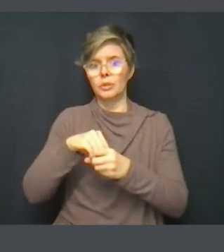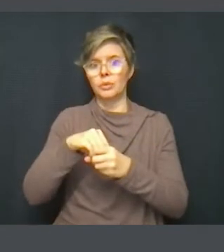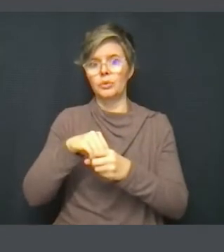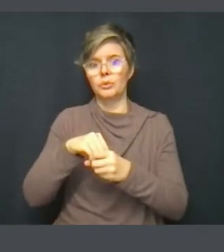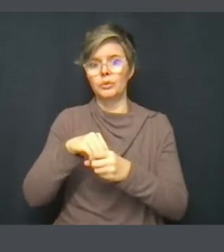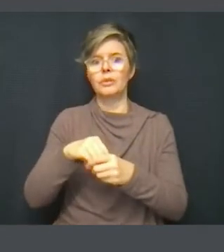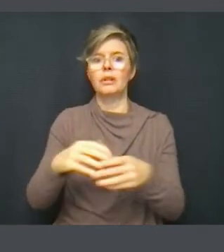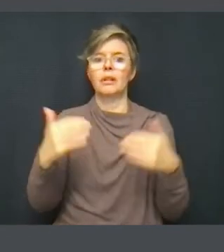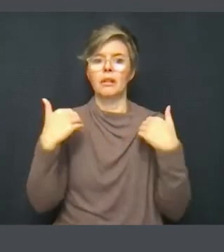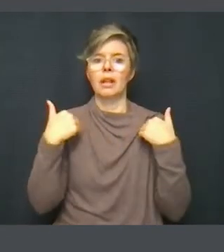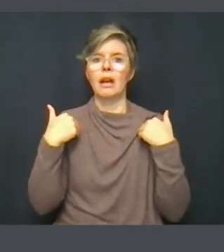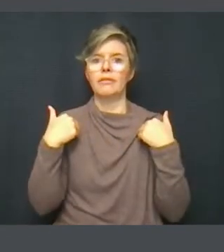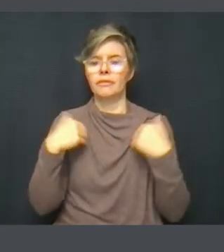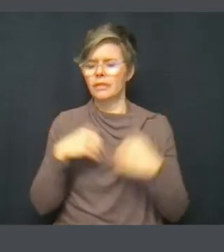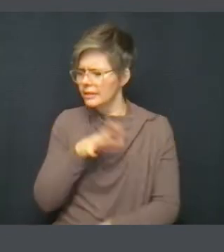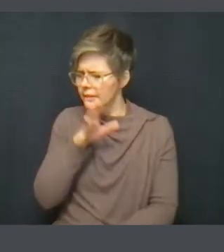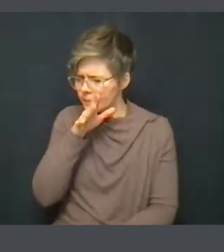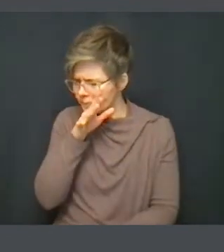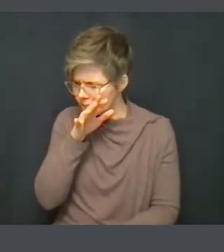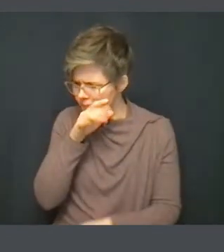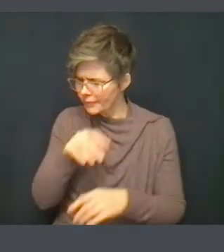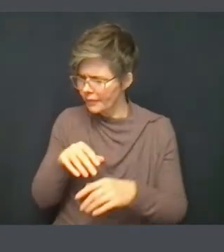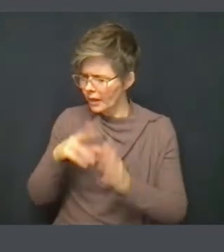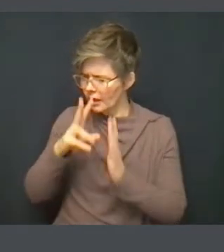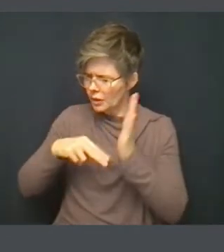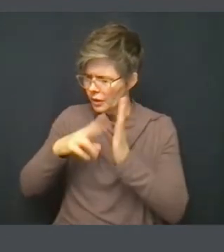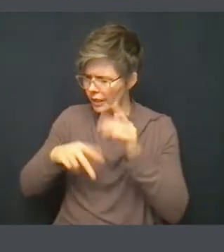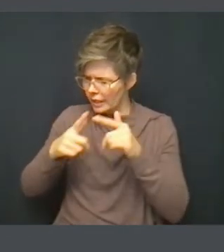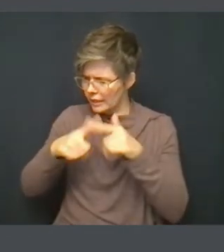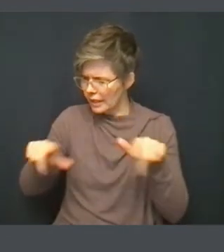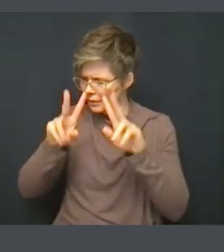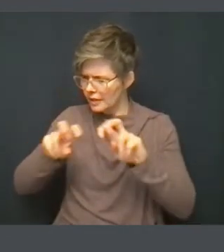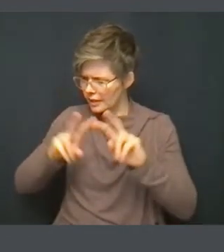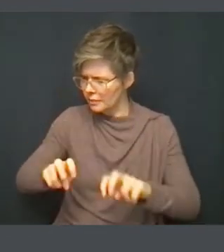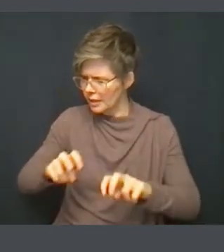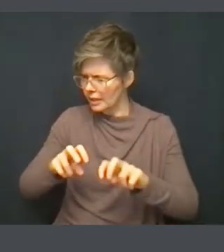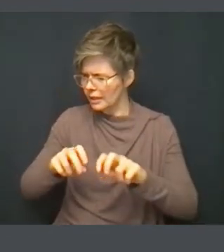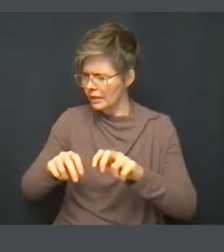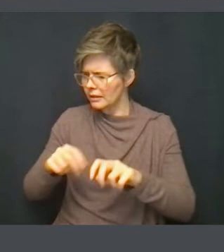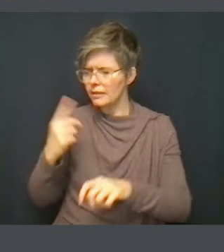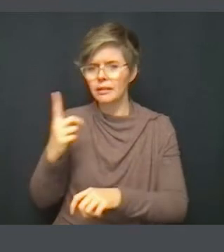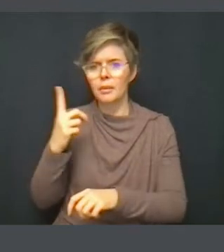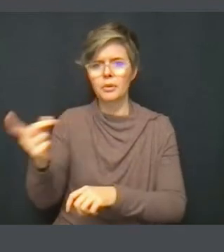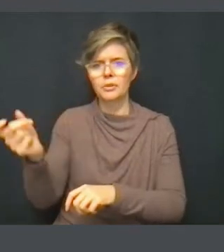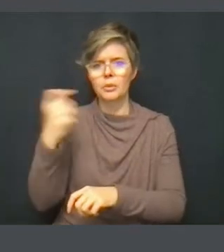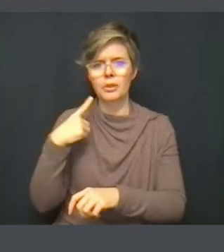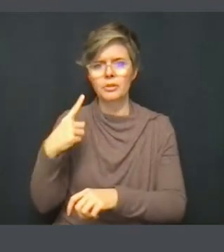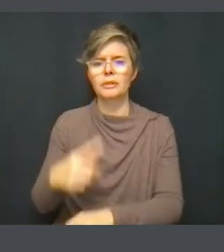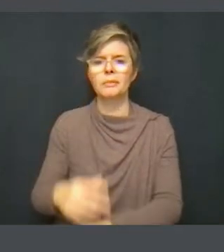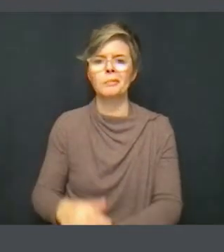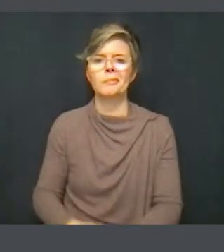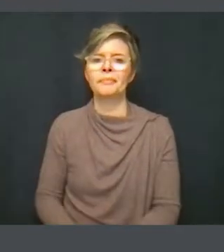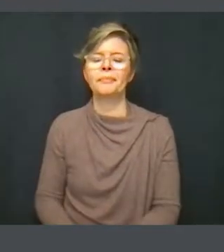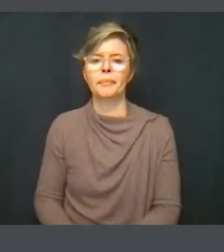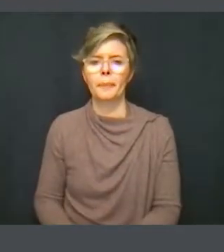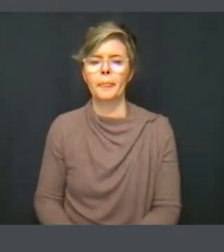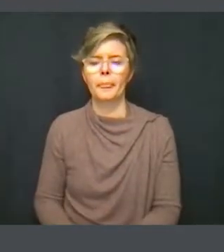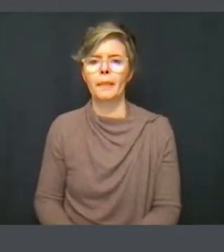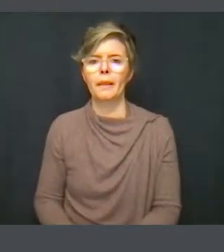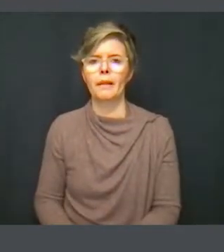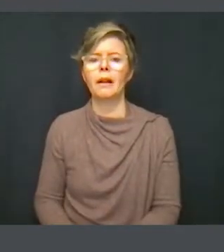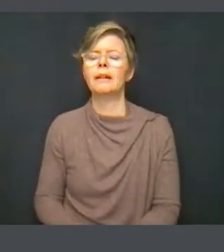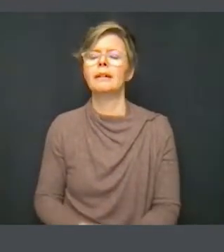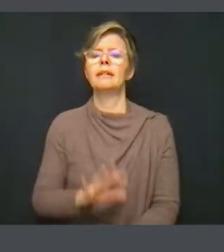informally assessing a language, one doesn't understand. So you just say that translation of the test, but nothing. I have the same doubt. When